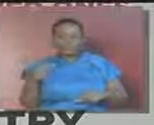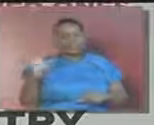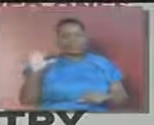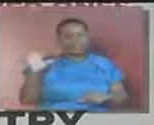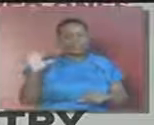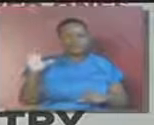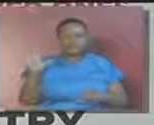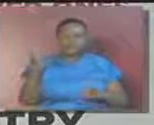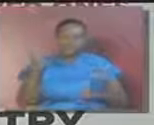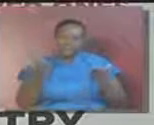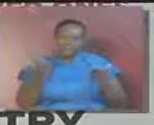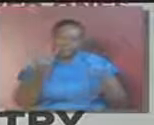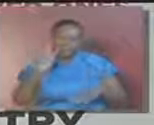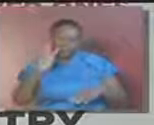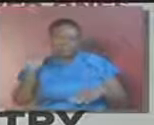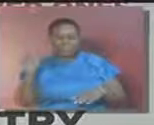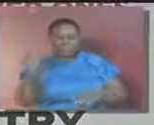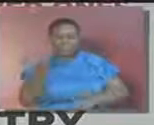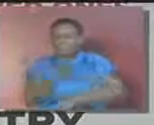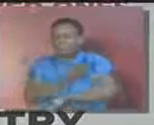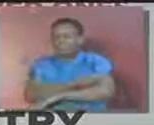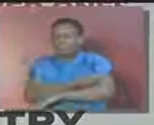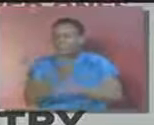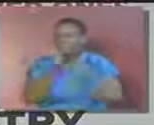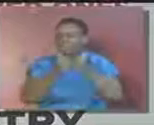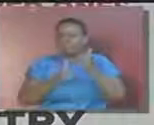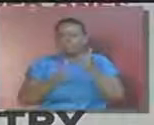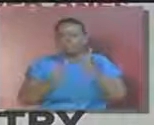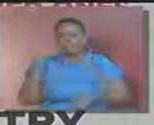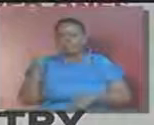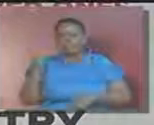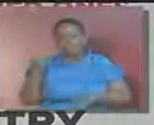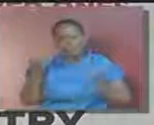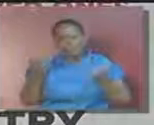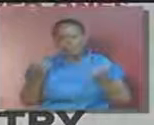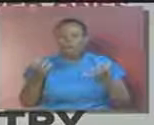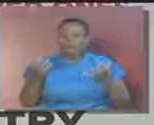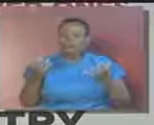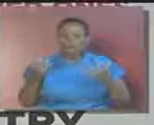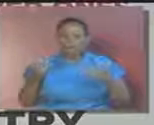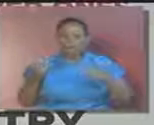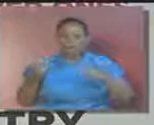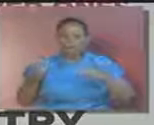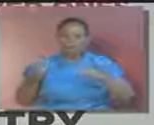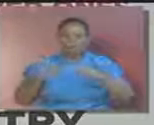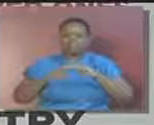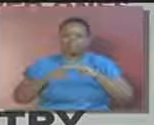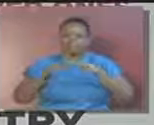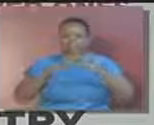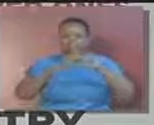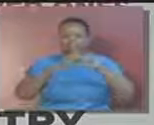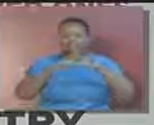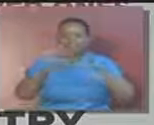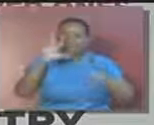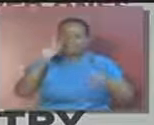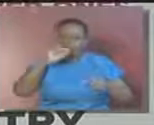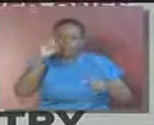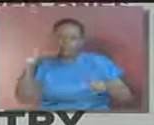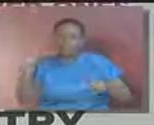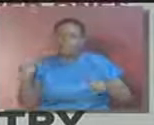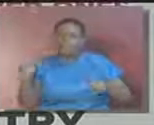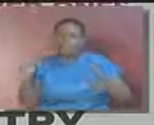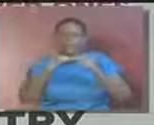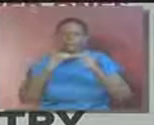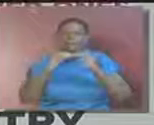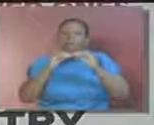day, which is about a 50 to 100% increase. We are doing all of this so that